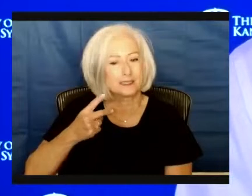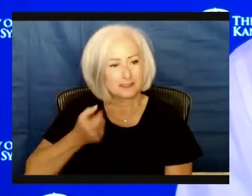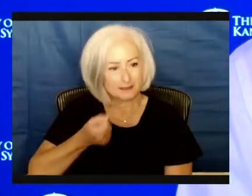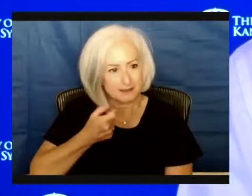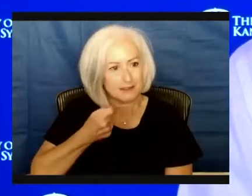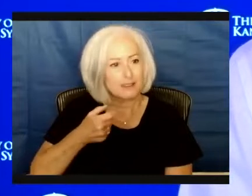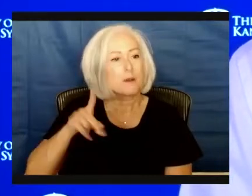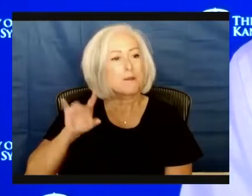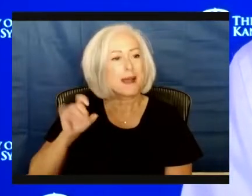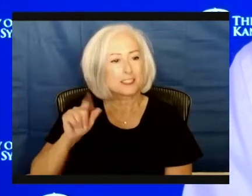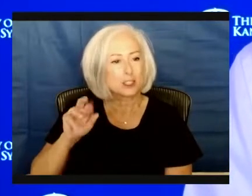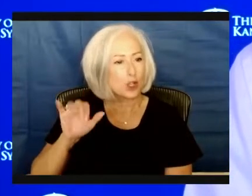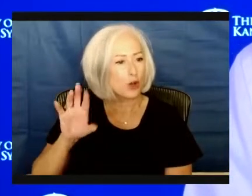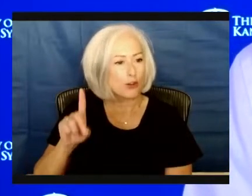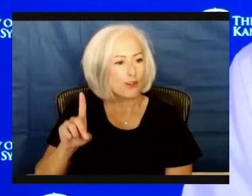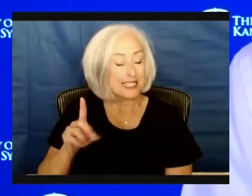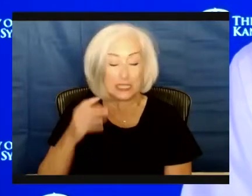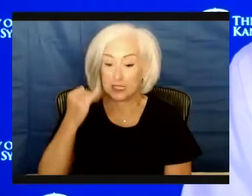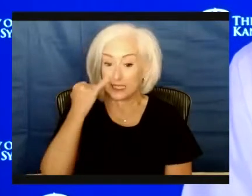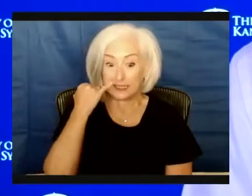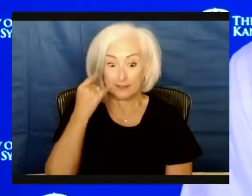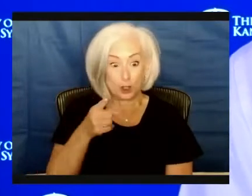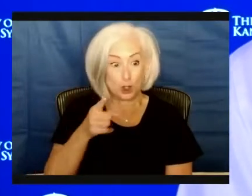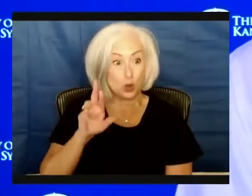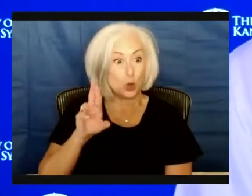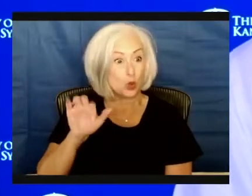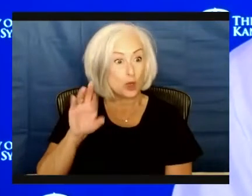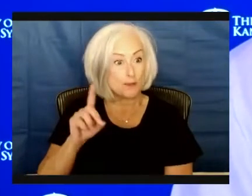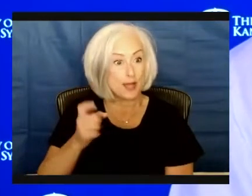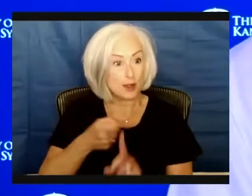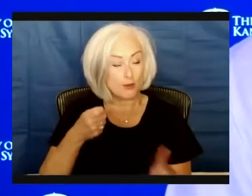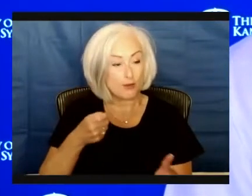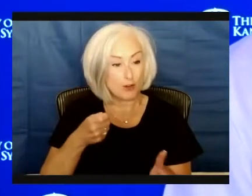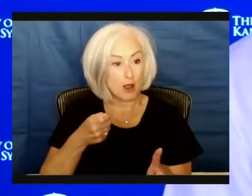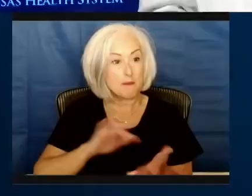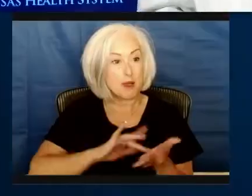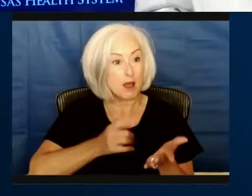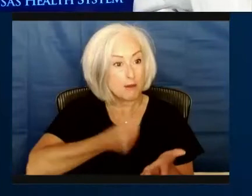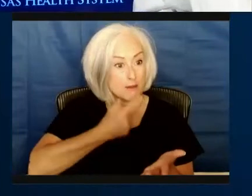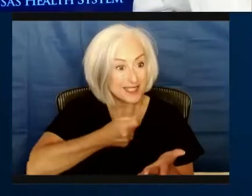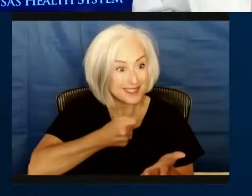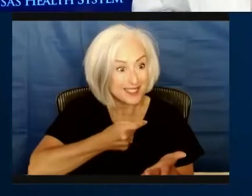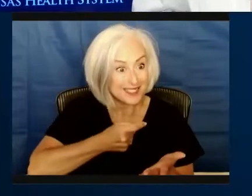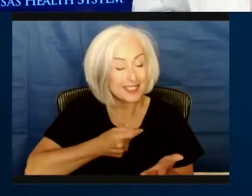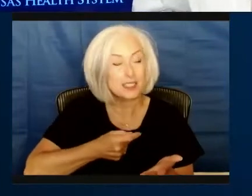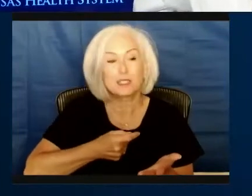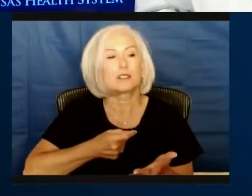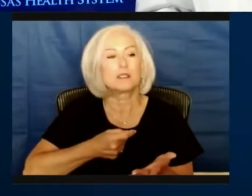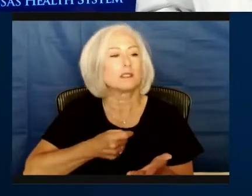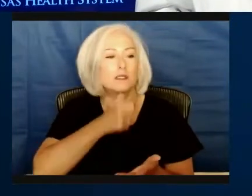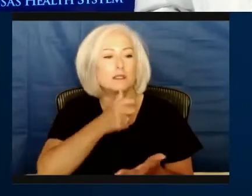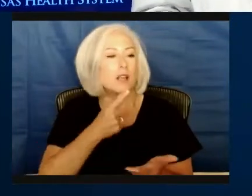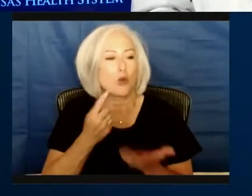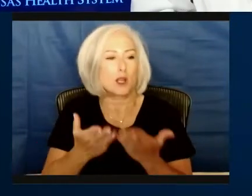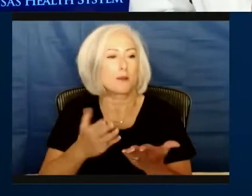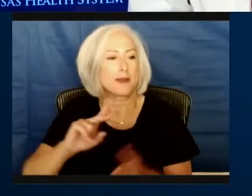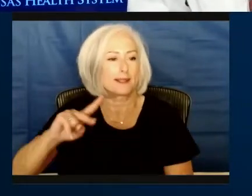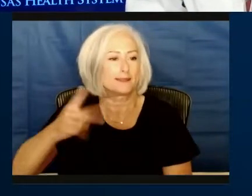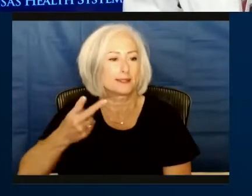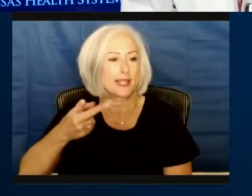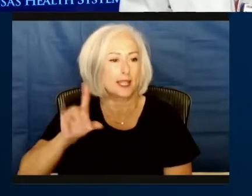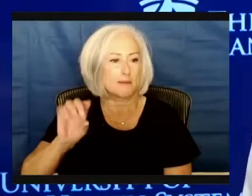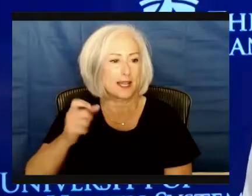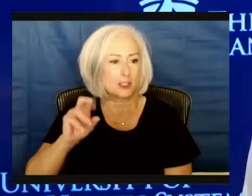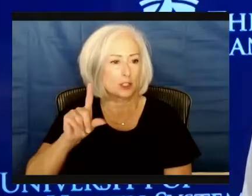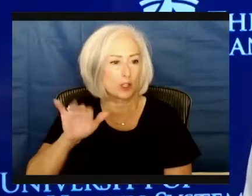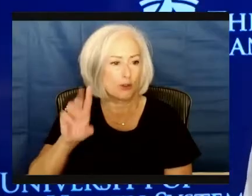is not recommended. I really don't believe that would be that would happen, and I haven't seen any news that he did. It's unusual with Paxlovid to need to do that because you also bought